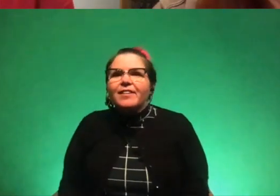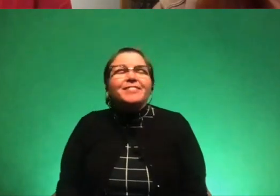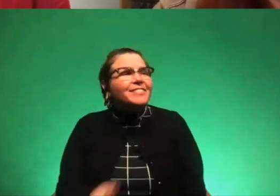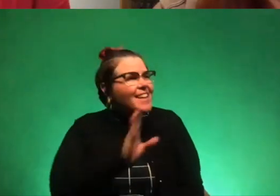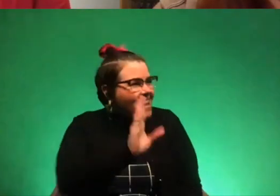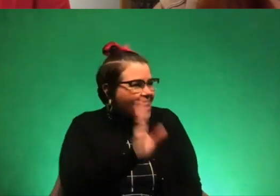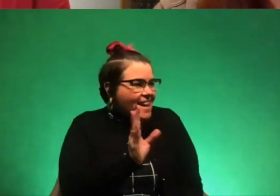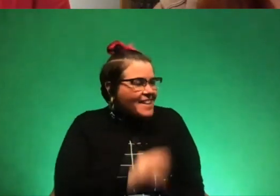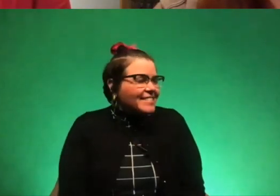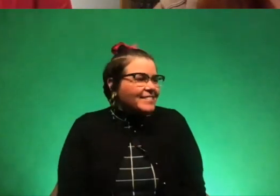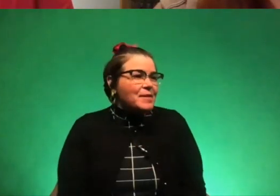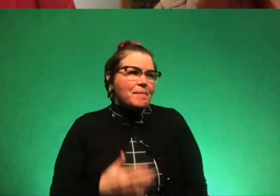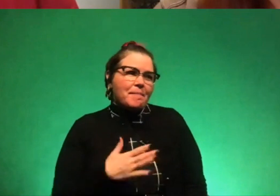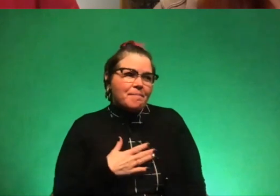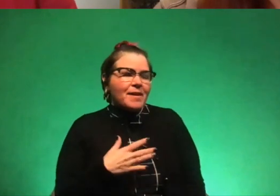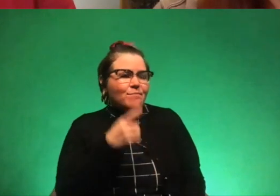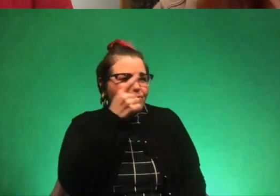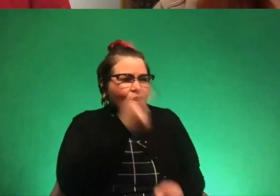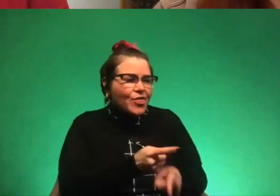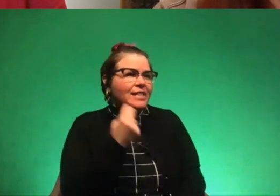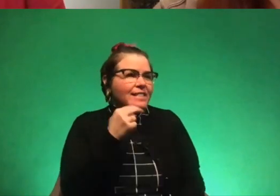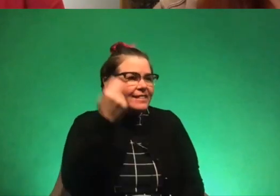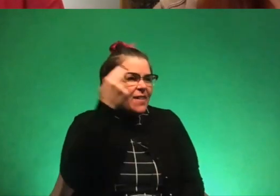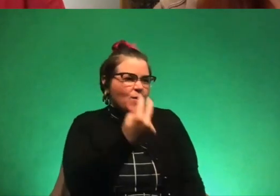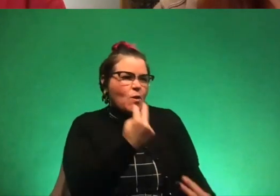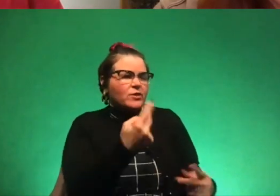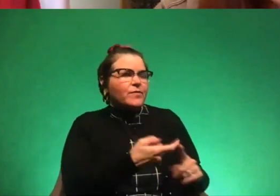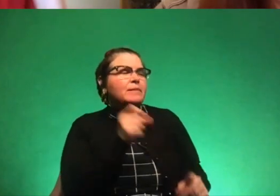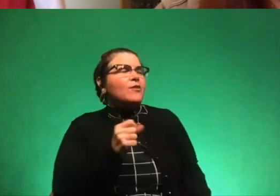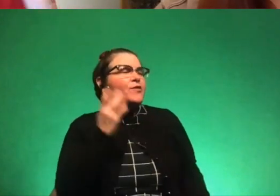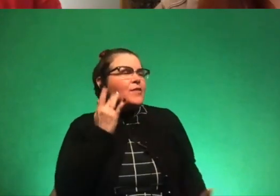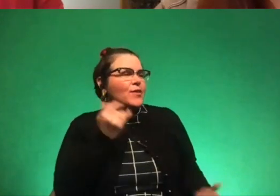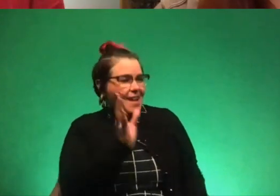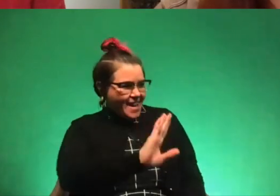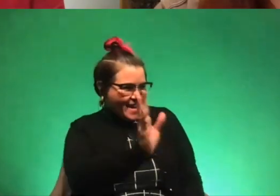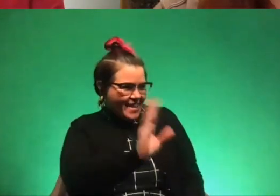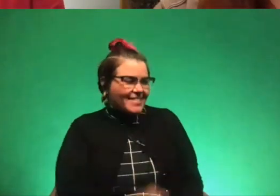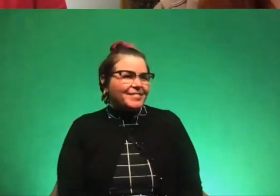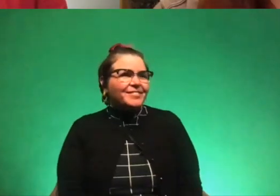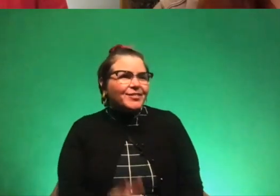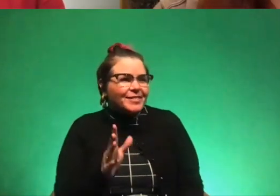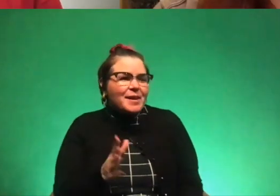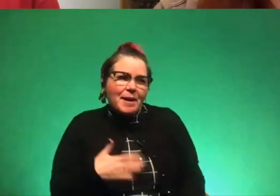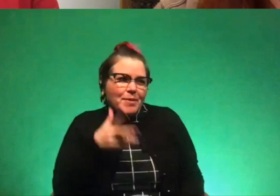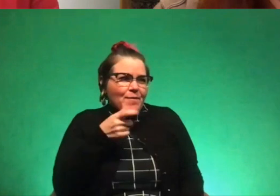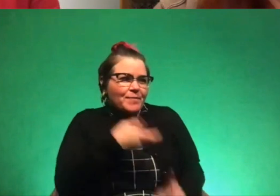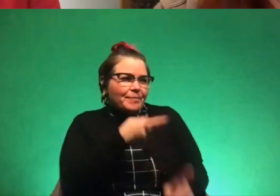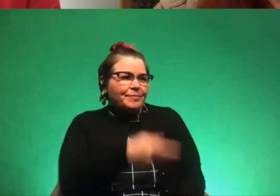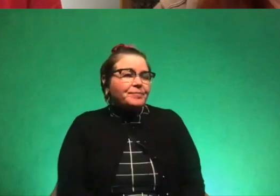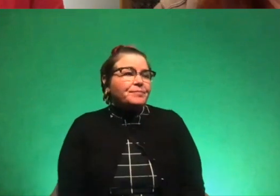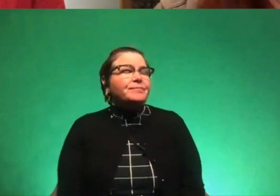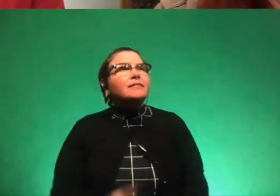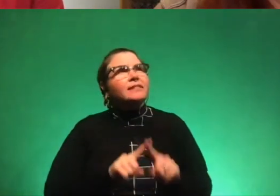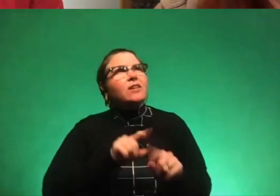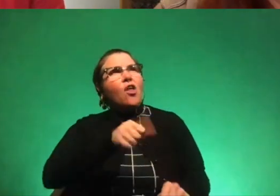Hi. My brother and niece and nephew are watching from Southern California. So hi, guys. Great to hear from you. Other kinds of